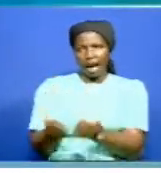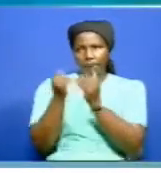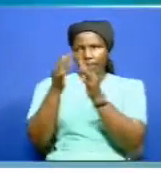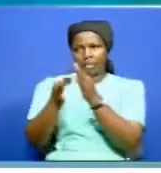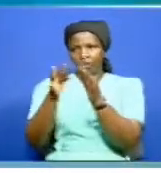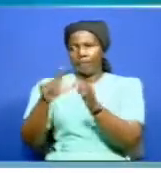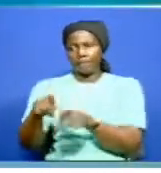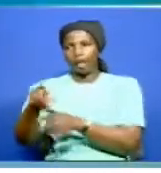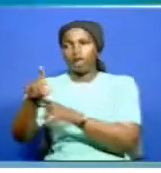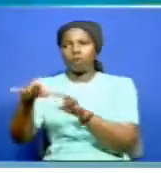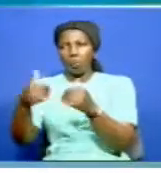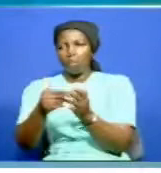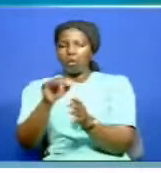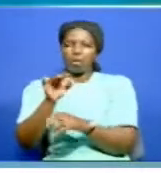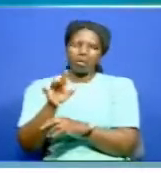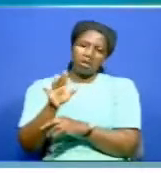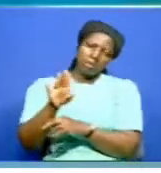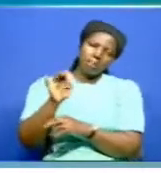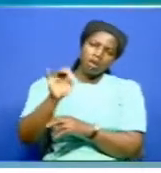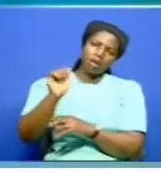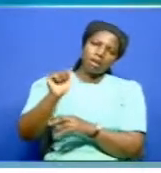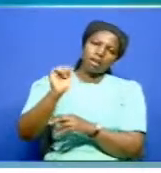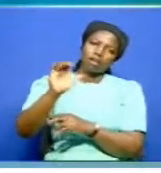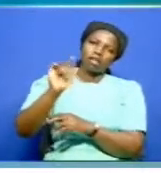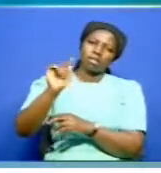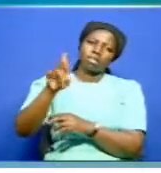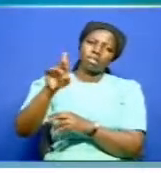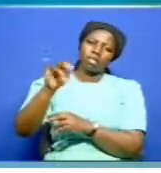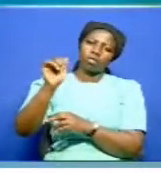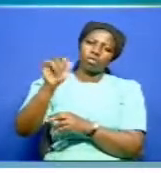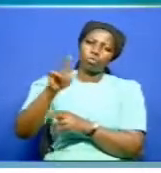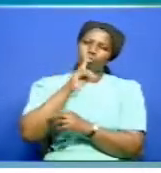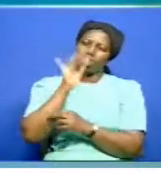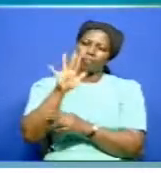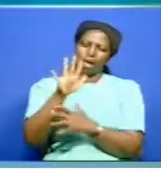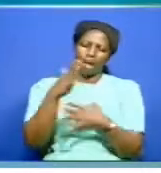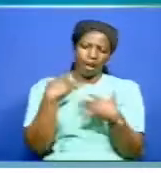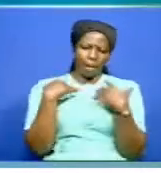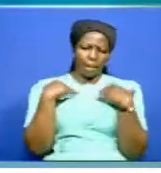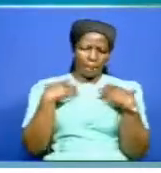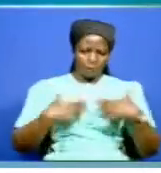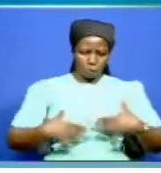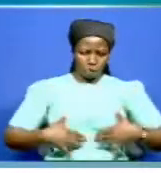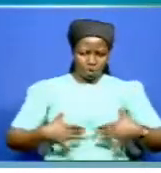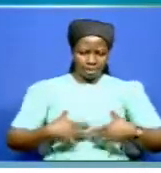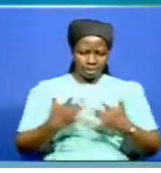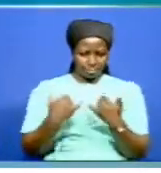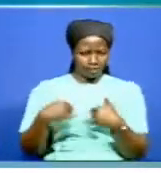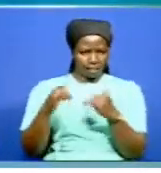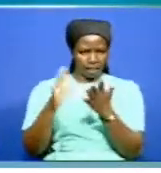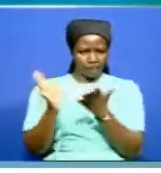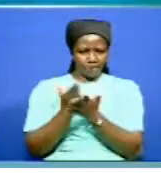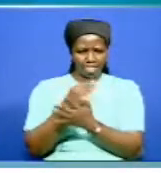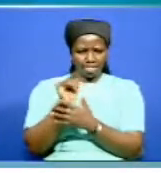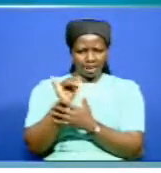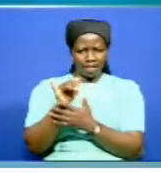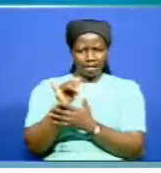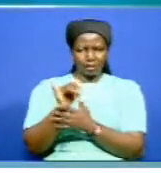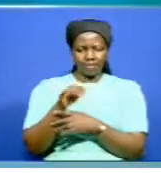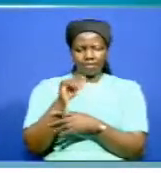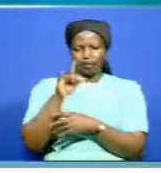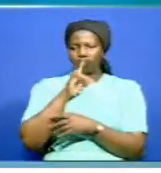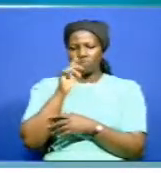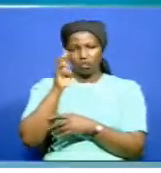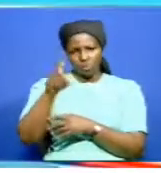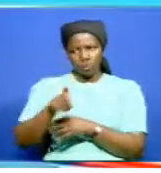of producing antibodies to fight. So it's your immune response, prepping up. So you shouldn't be worried. And